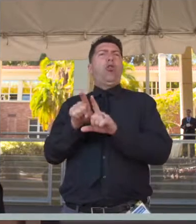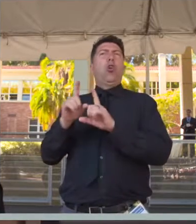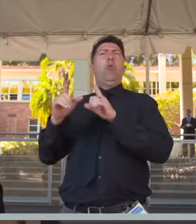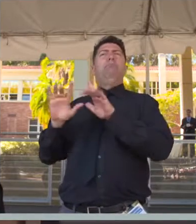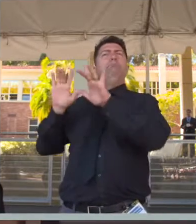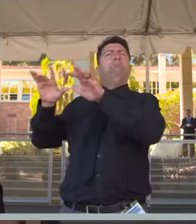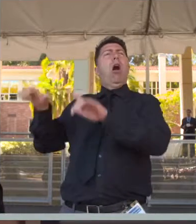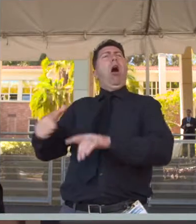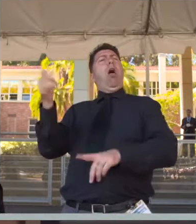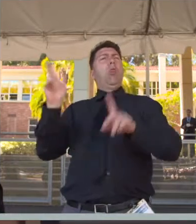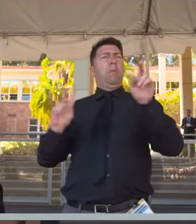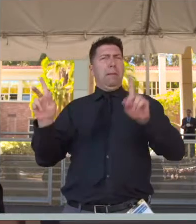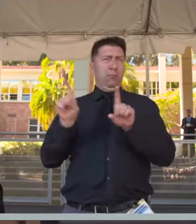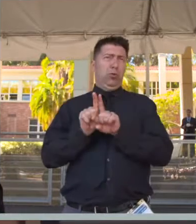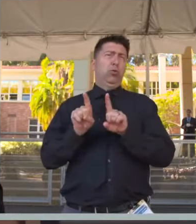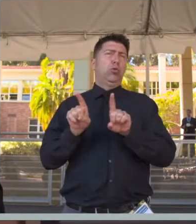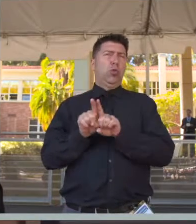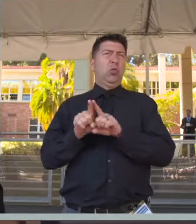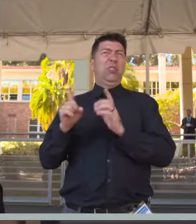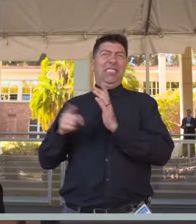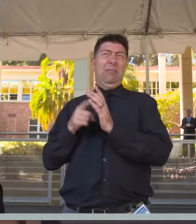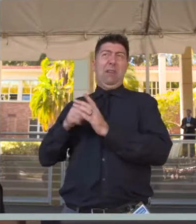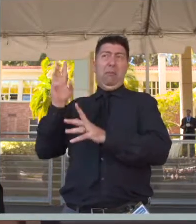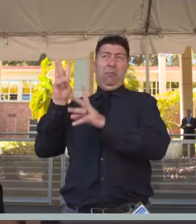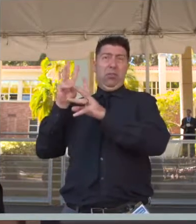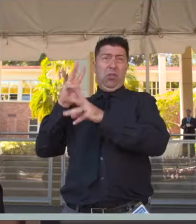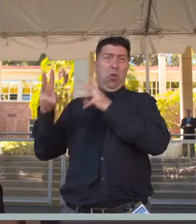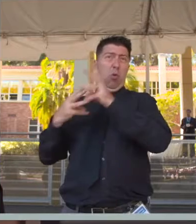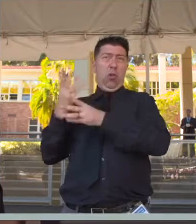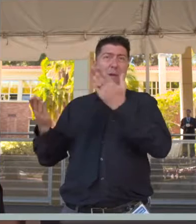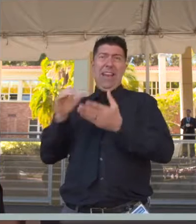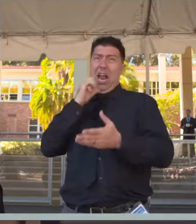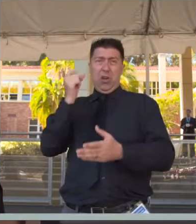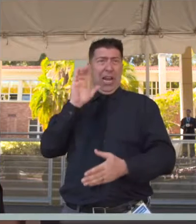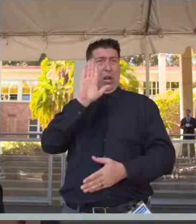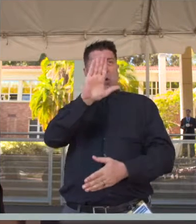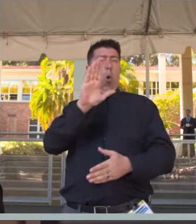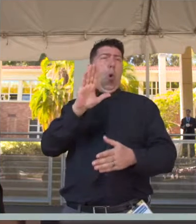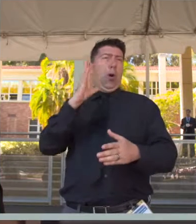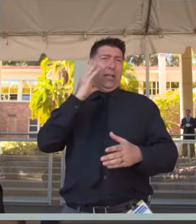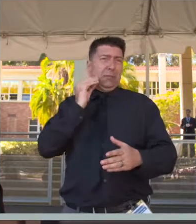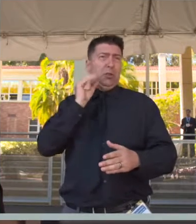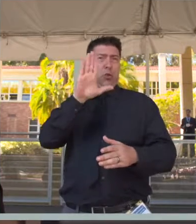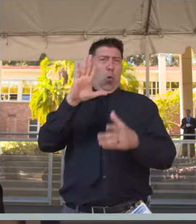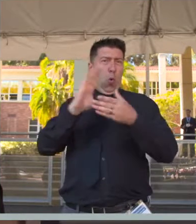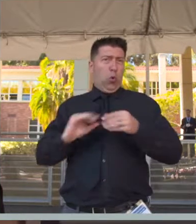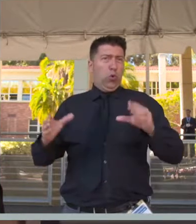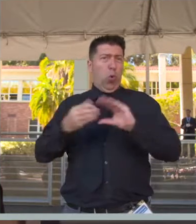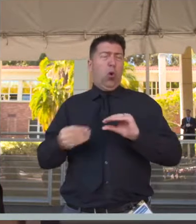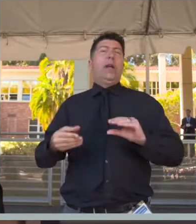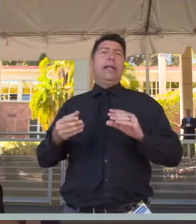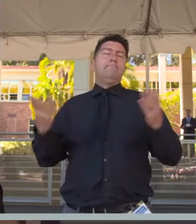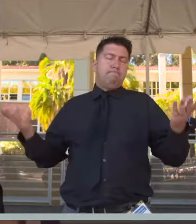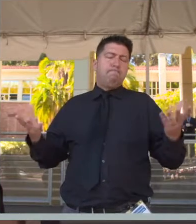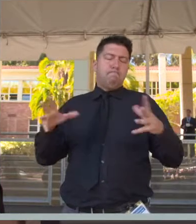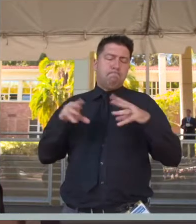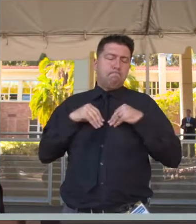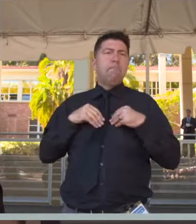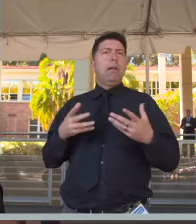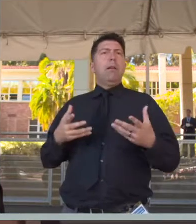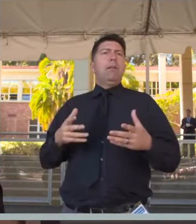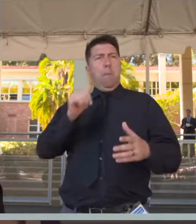compassion to a world that might not entirely understand you or your story. Be patient about that. Know that those who